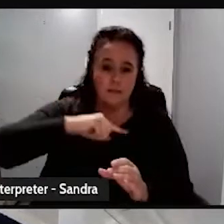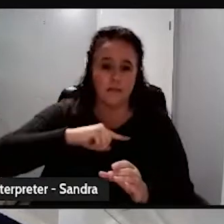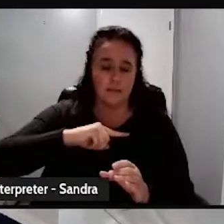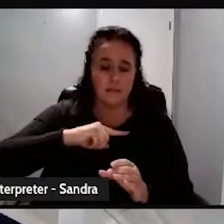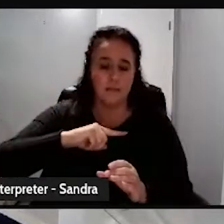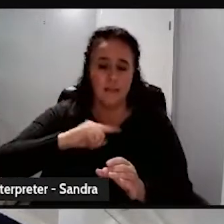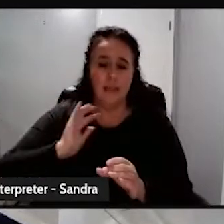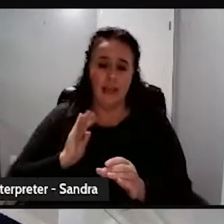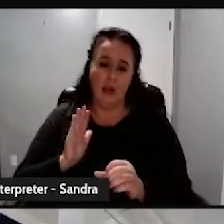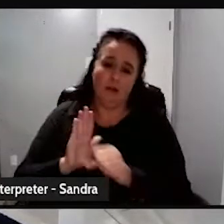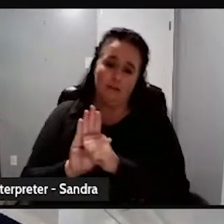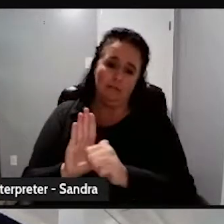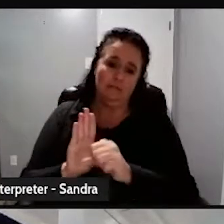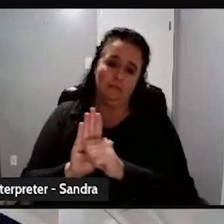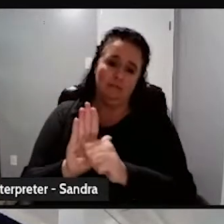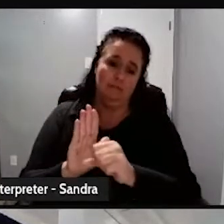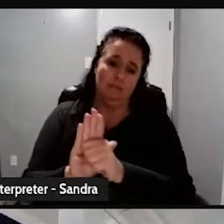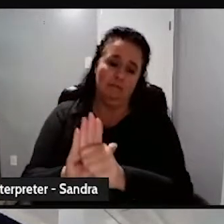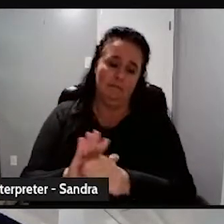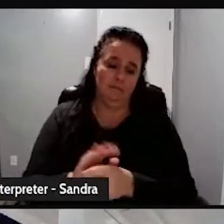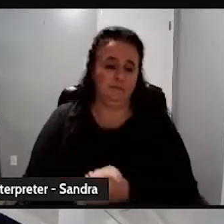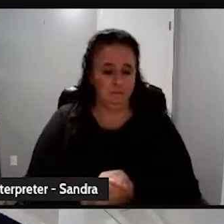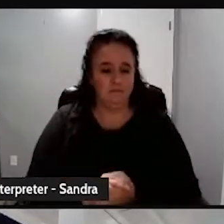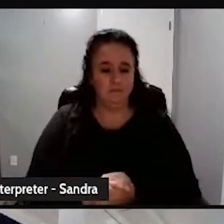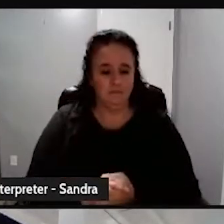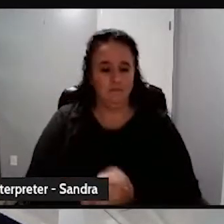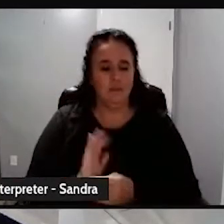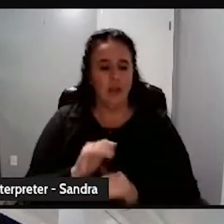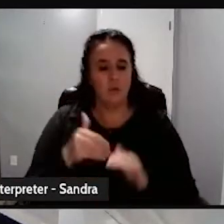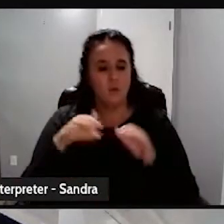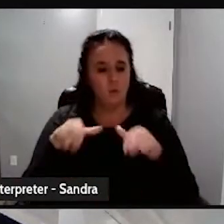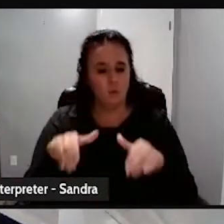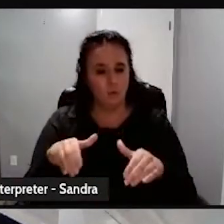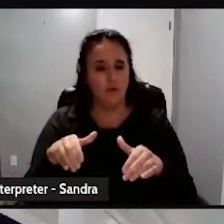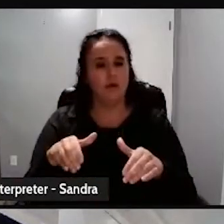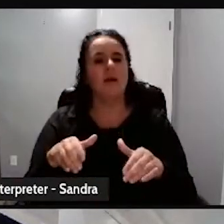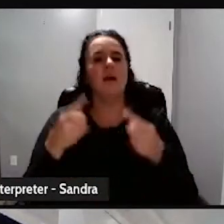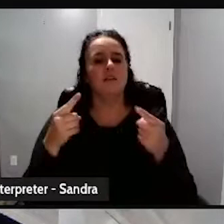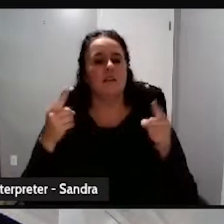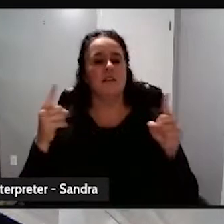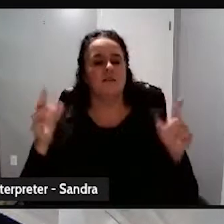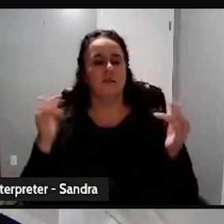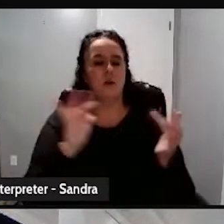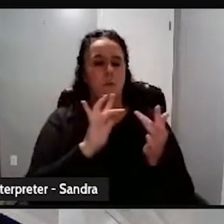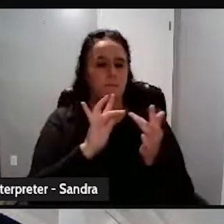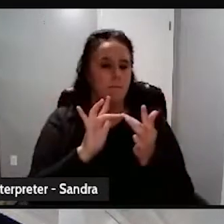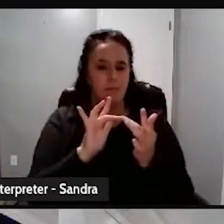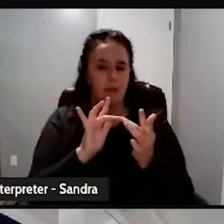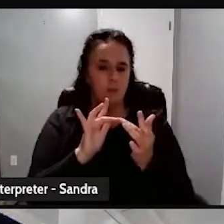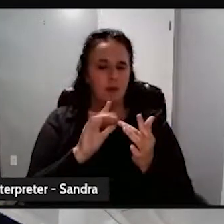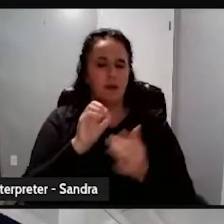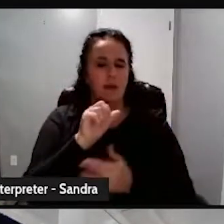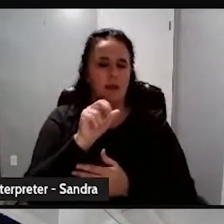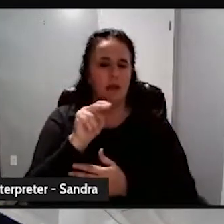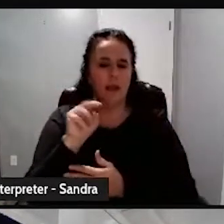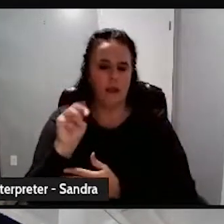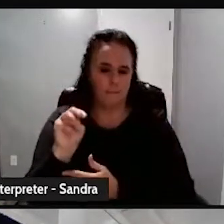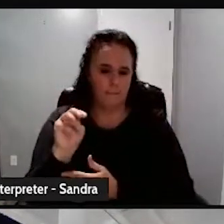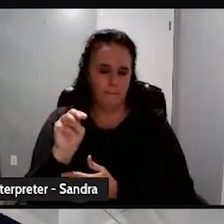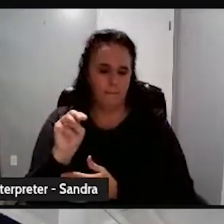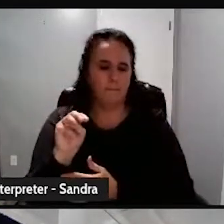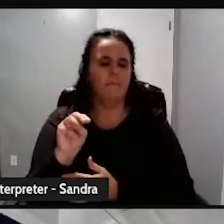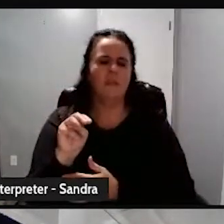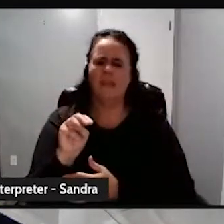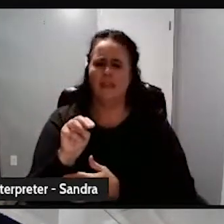our cross-disability coalitions. And our group, Arts Accessibility Network Manitoba, is such a group.